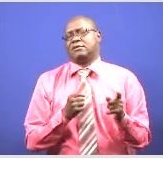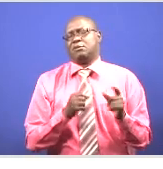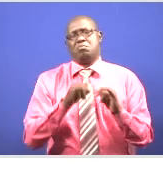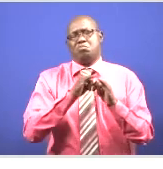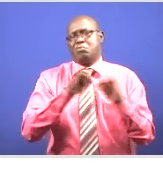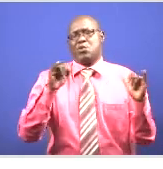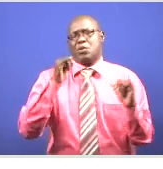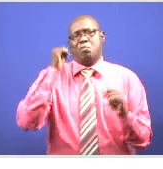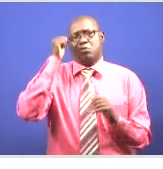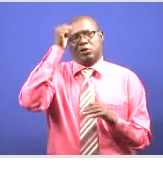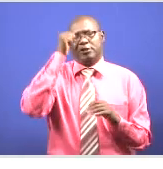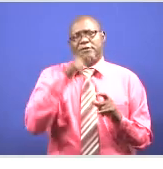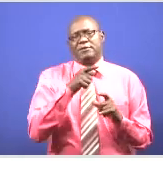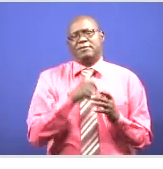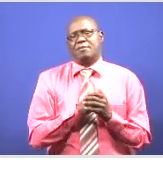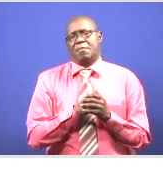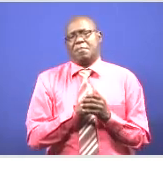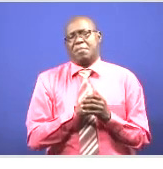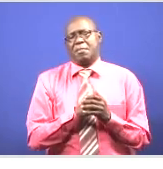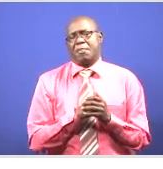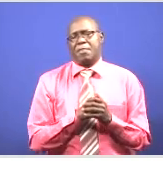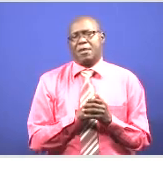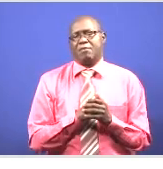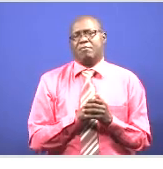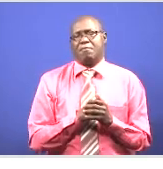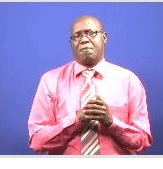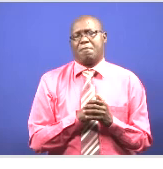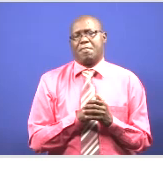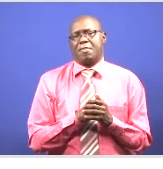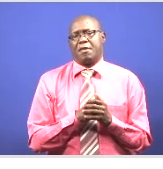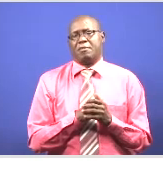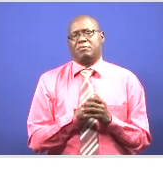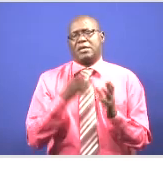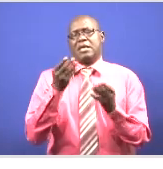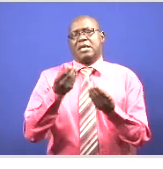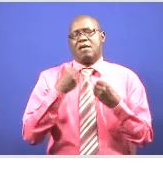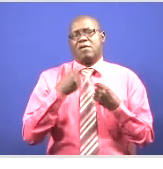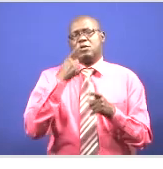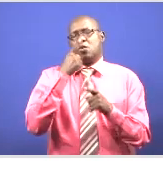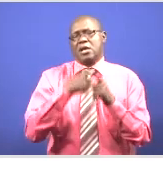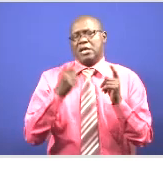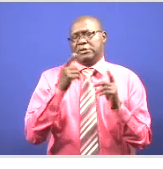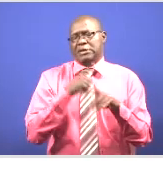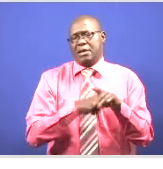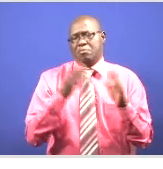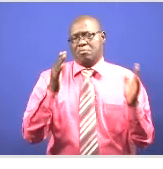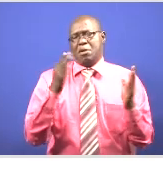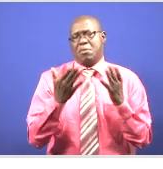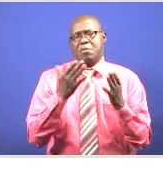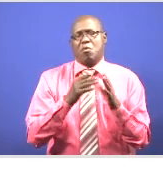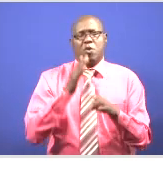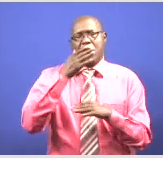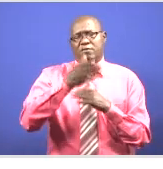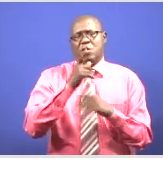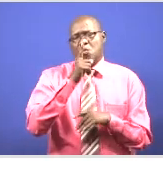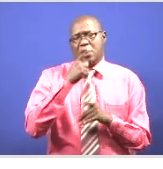that, you know, some things are hard to deal with. So give us another in 1 year's time. True. So after 1 year elapses